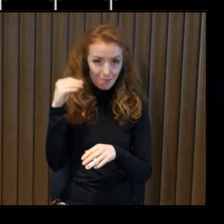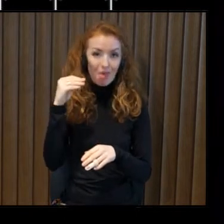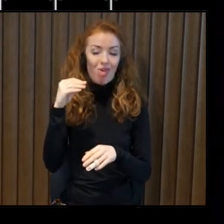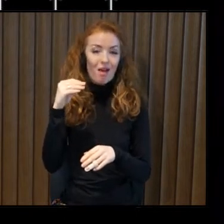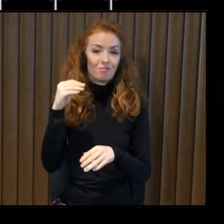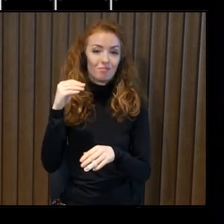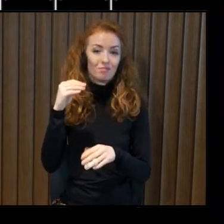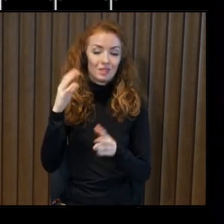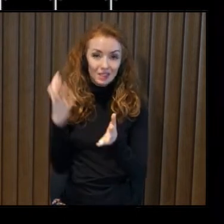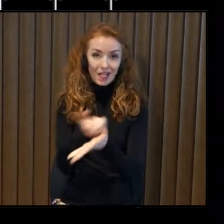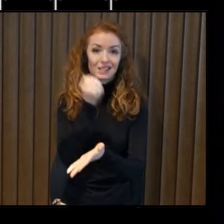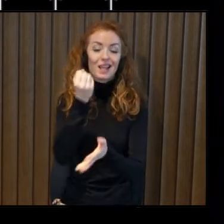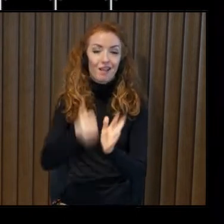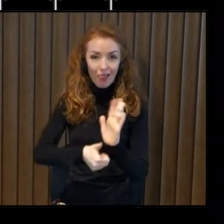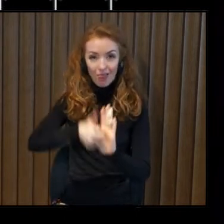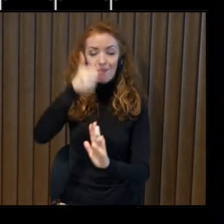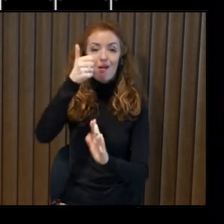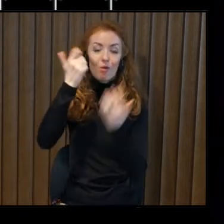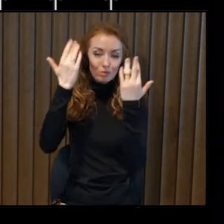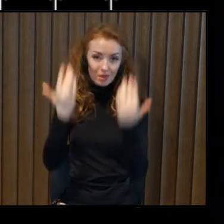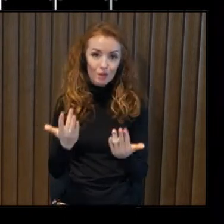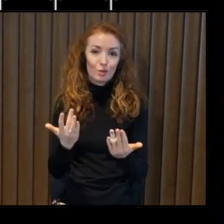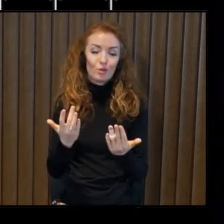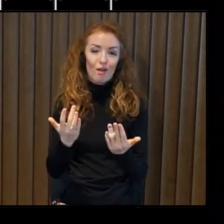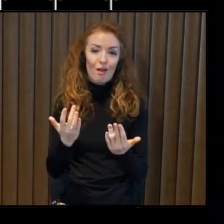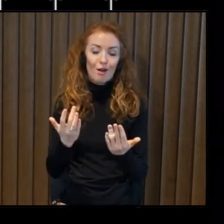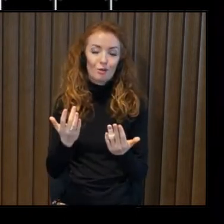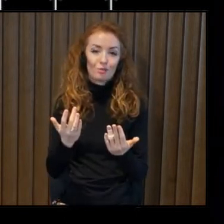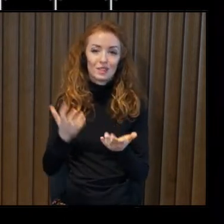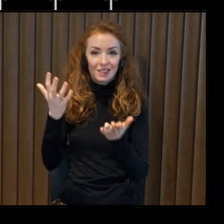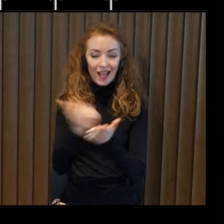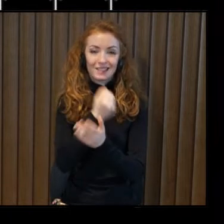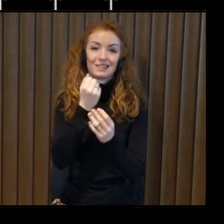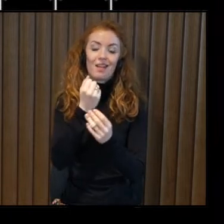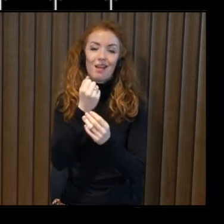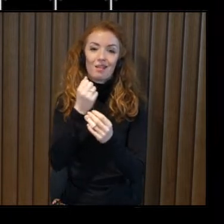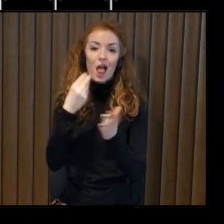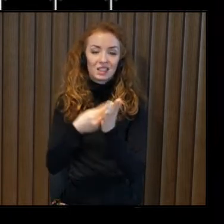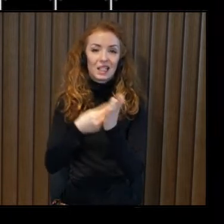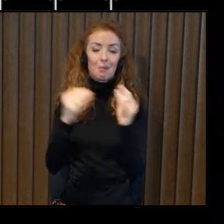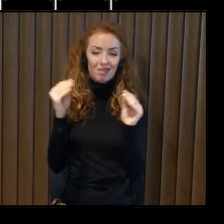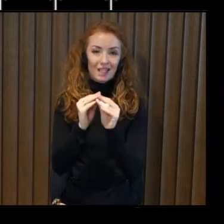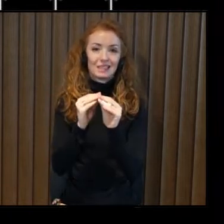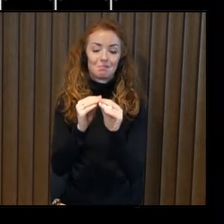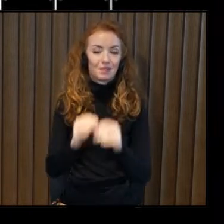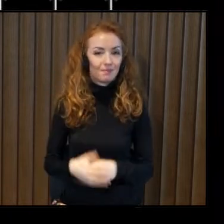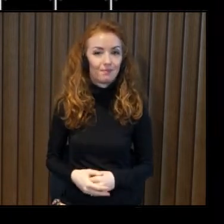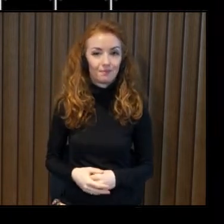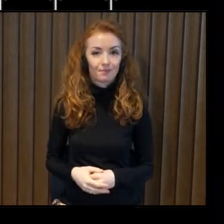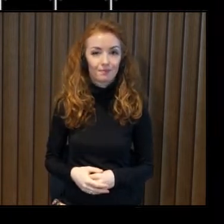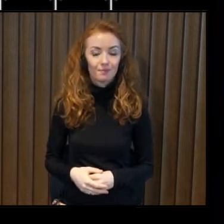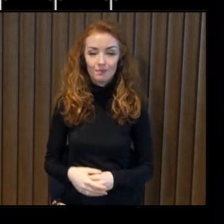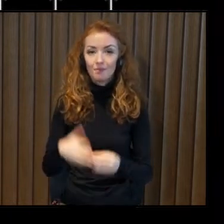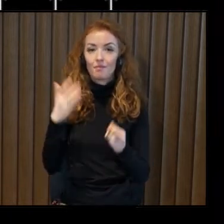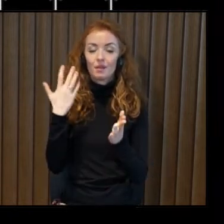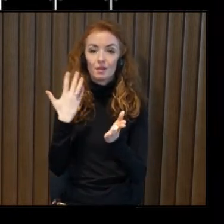what that means is somebody who's born today, they might have close to 0% chance of achieving success